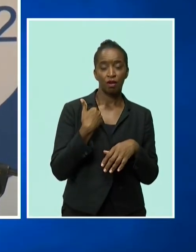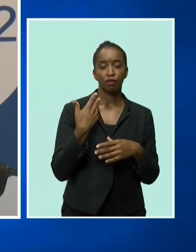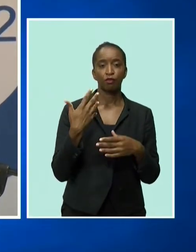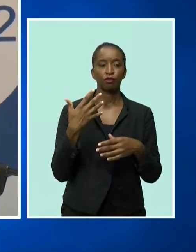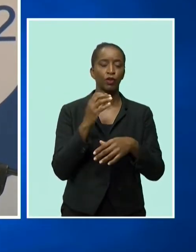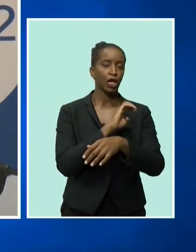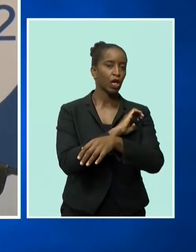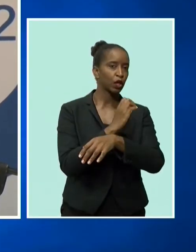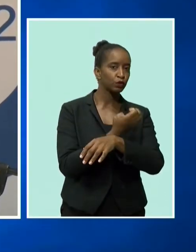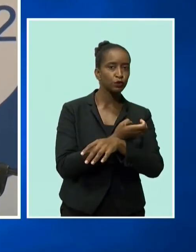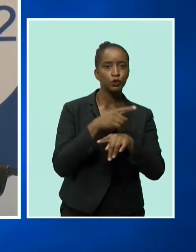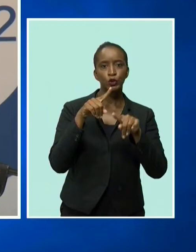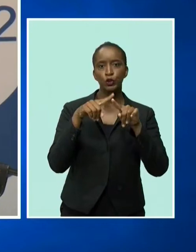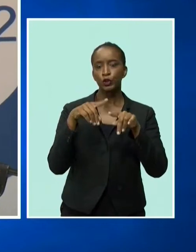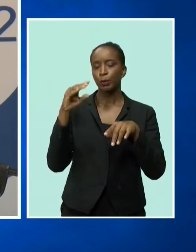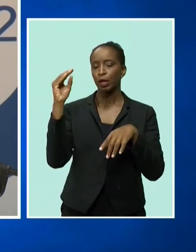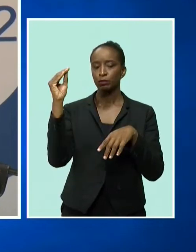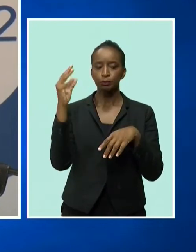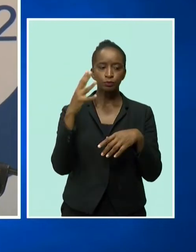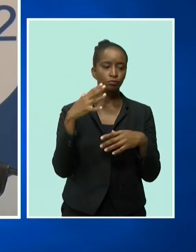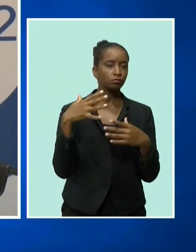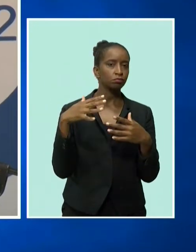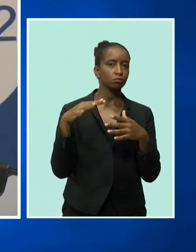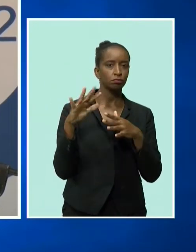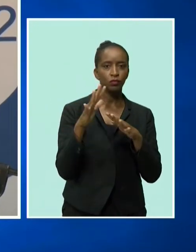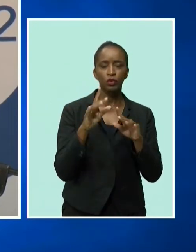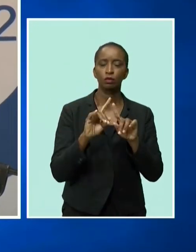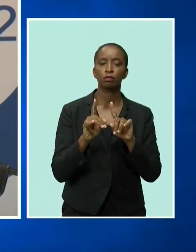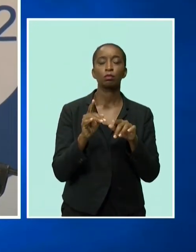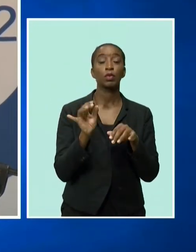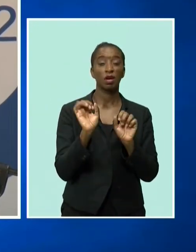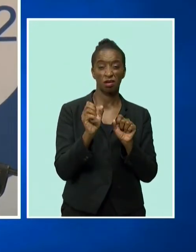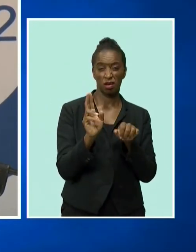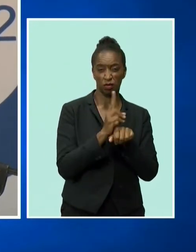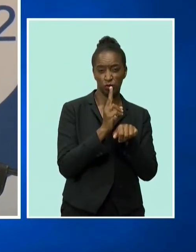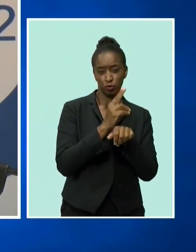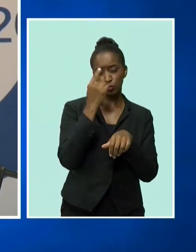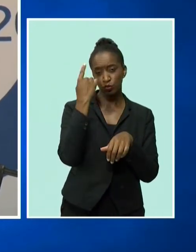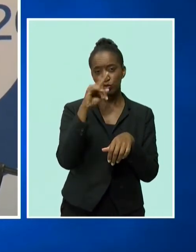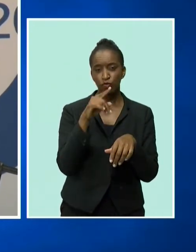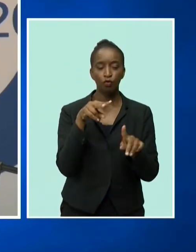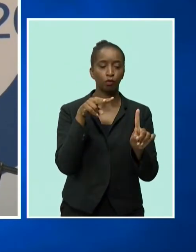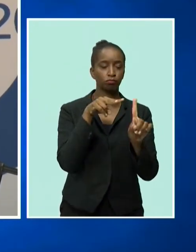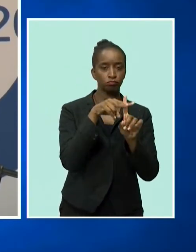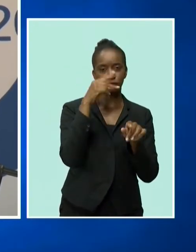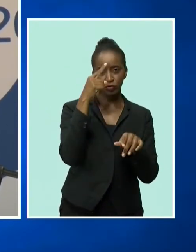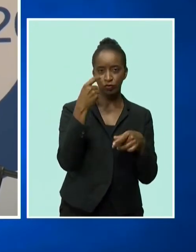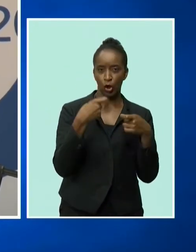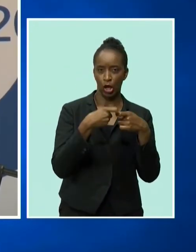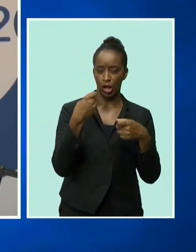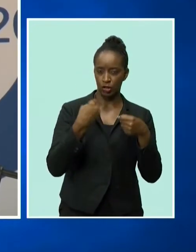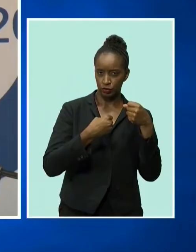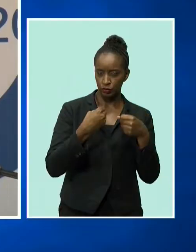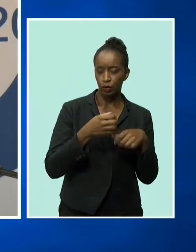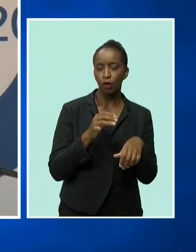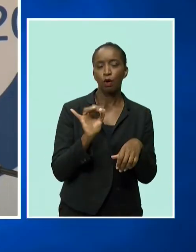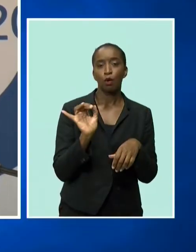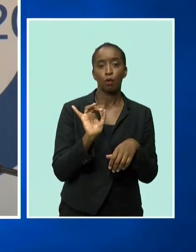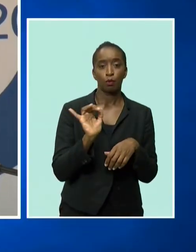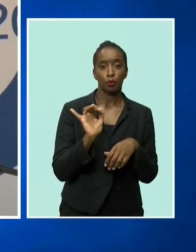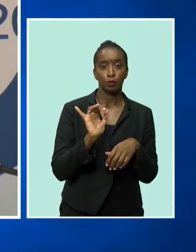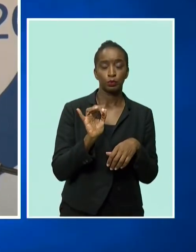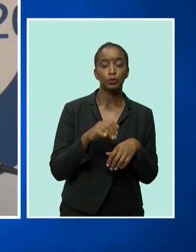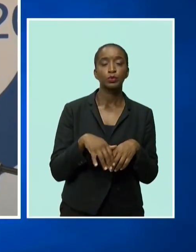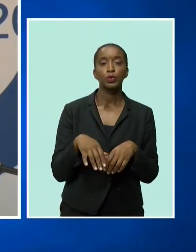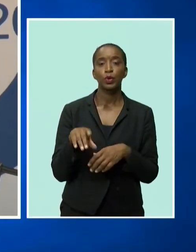can be used as charging stations for electric vehicles, carports, and charging stations, and the reduction of